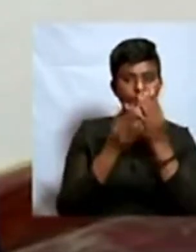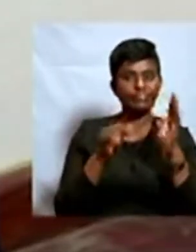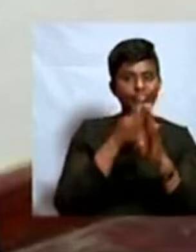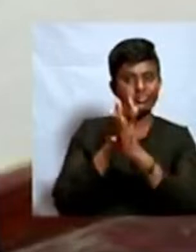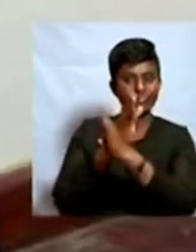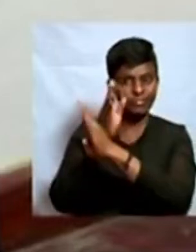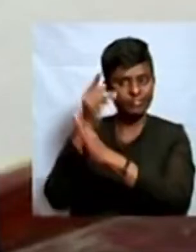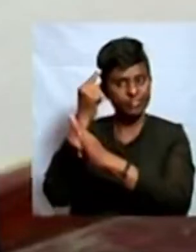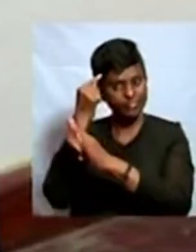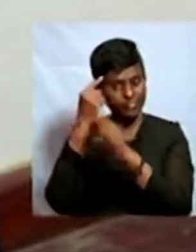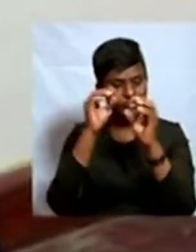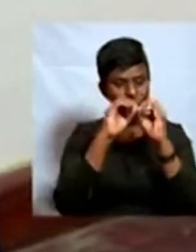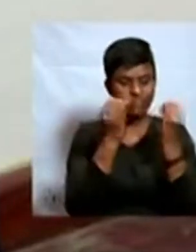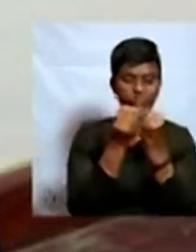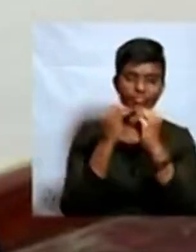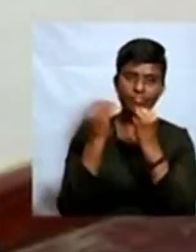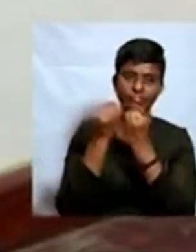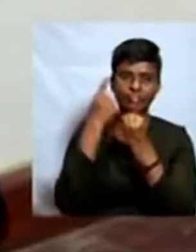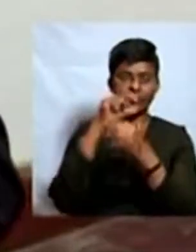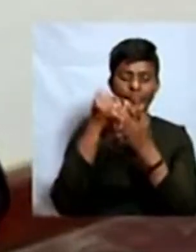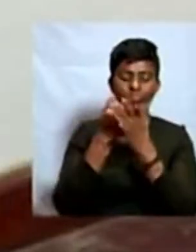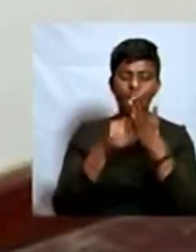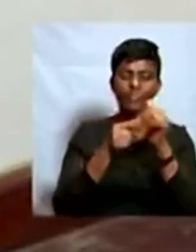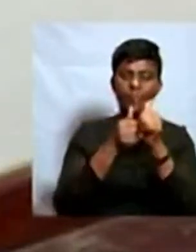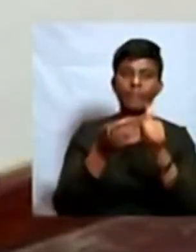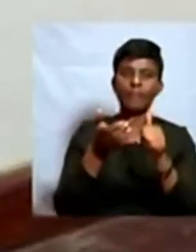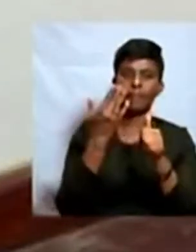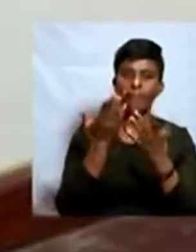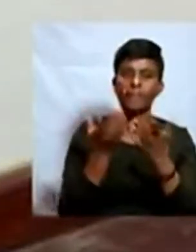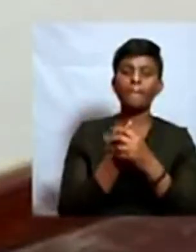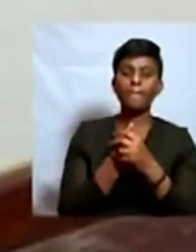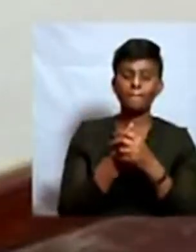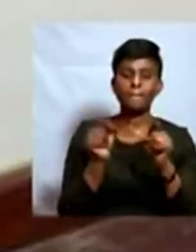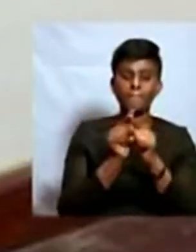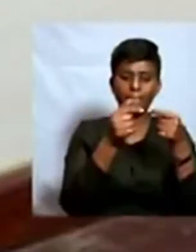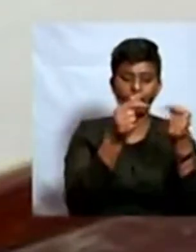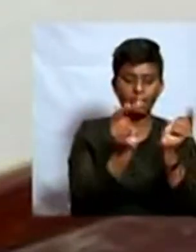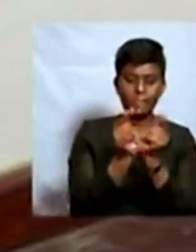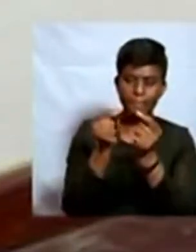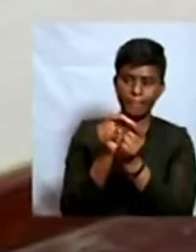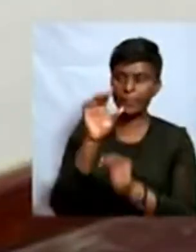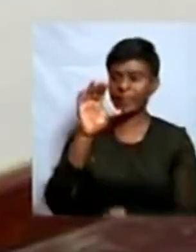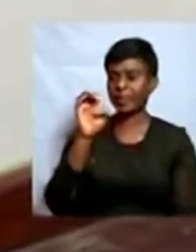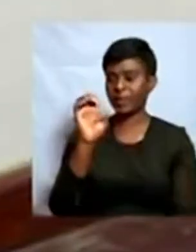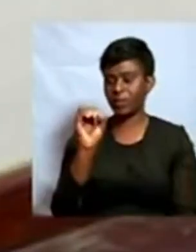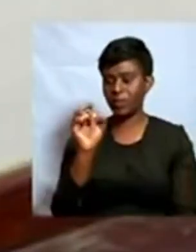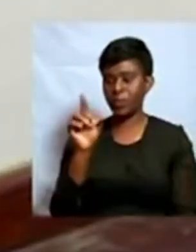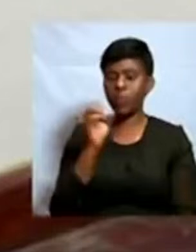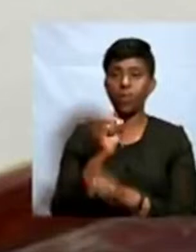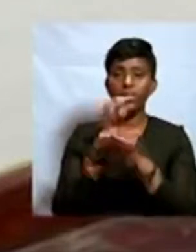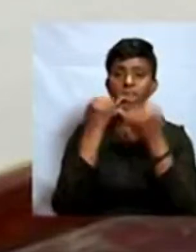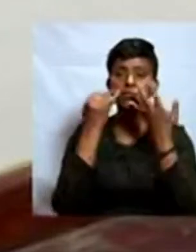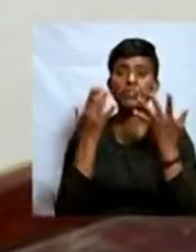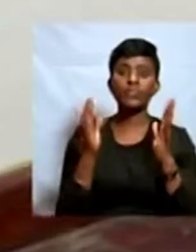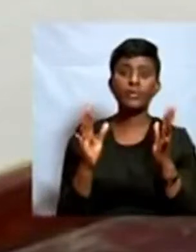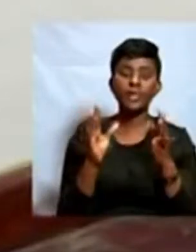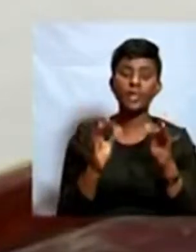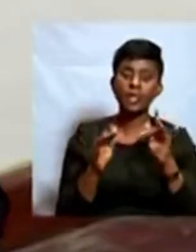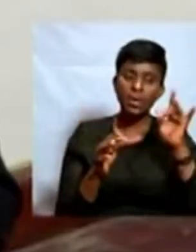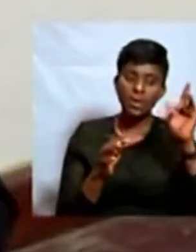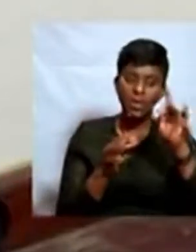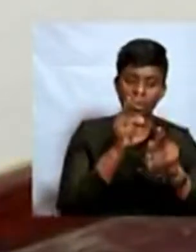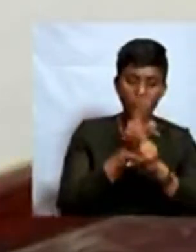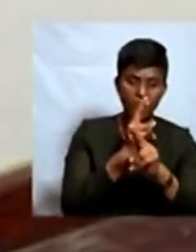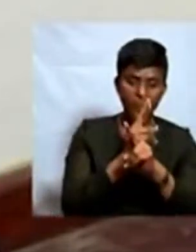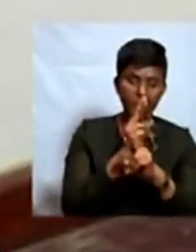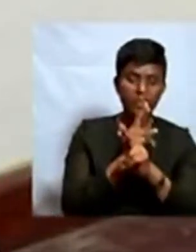government bodies for follow-up. As Group CEO earlier mentioned, traffic rights have